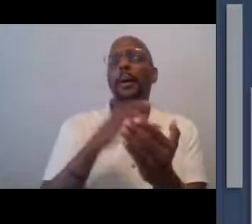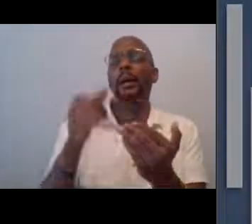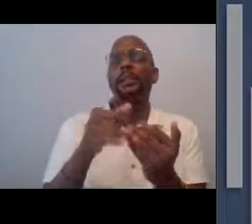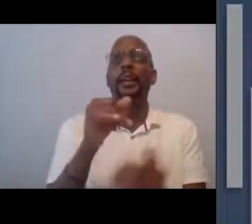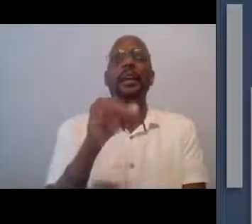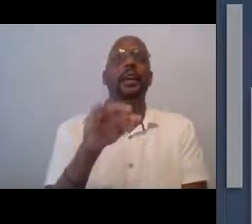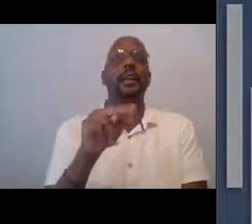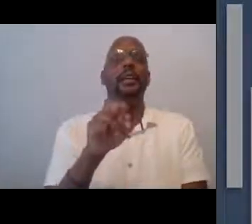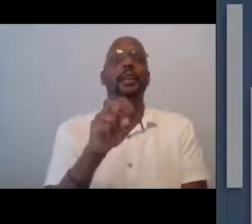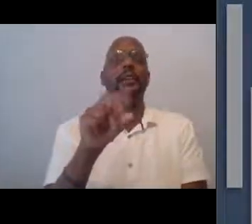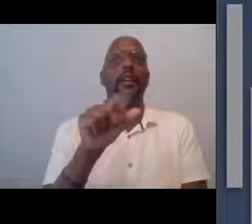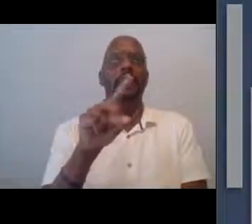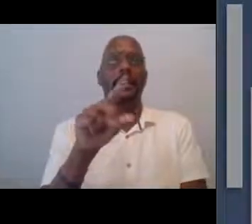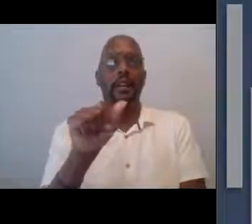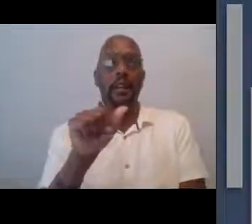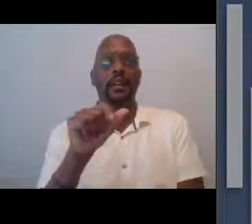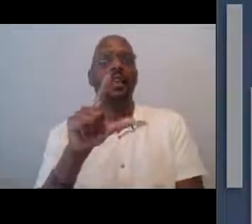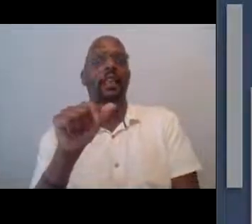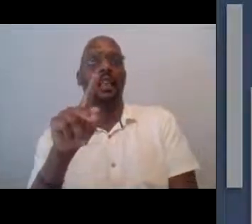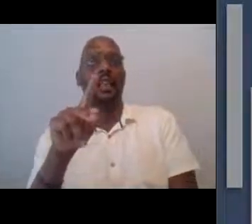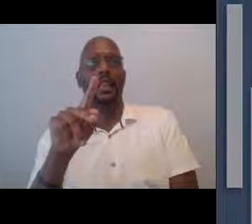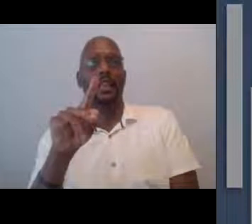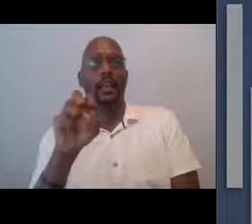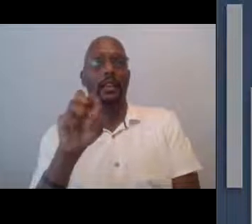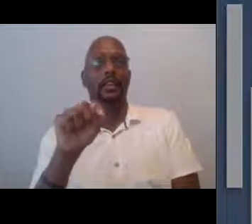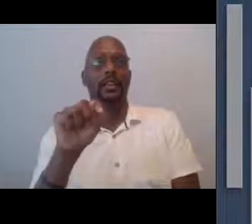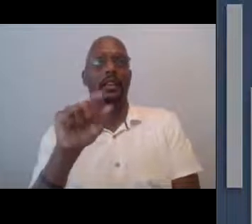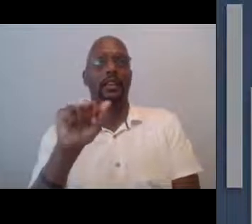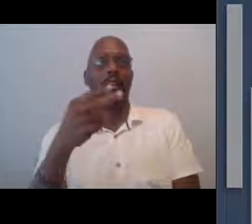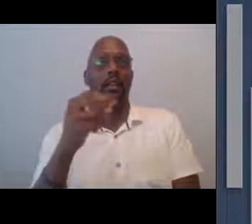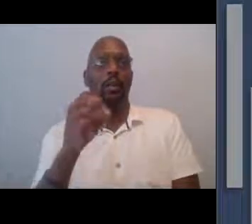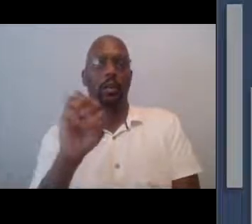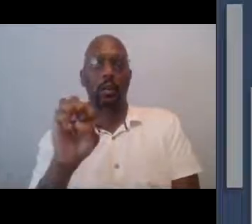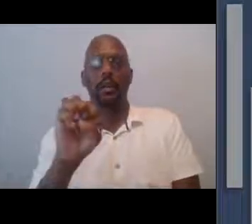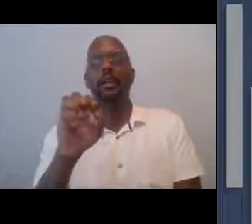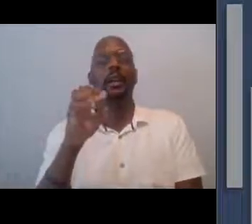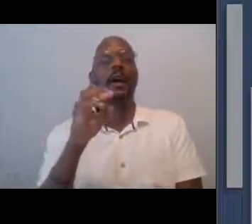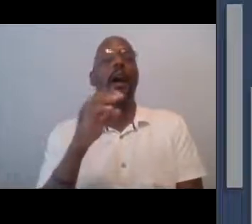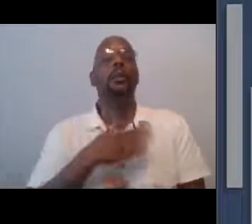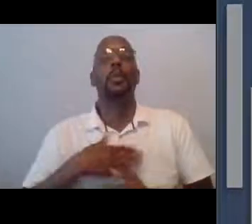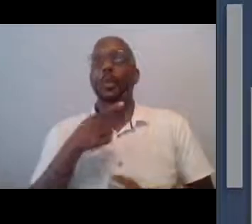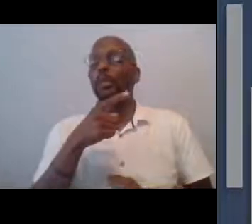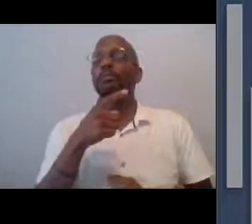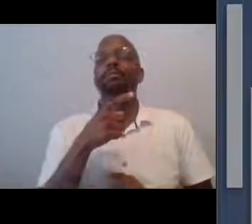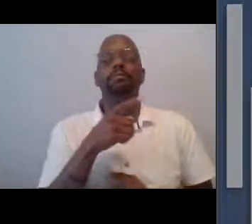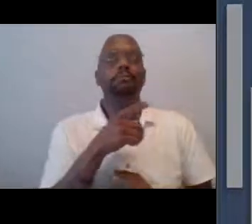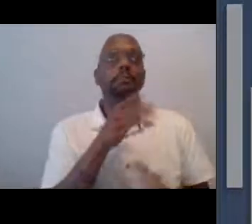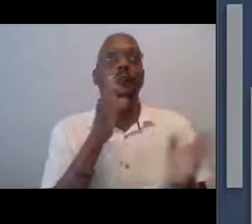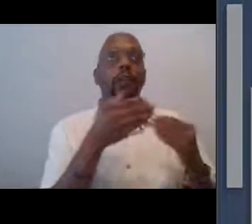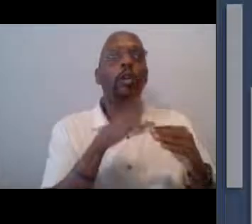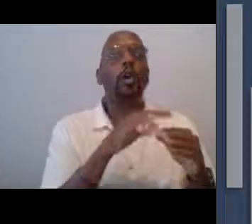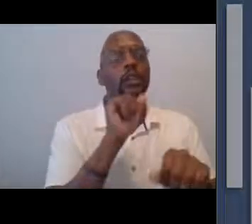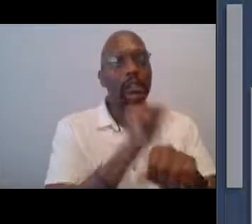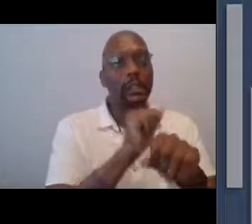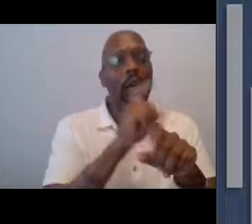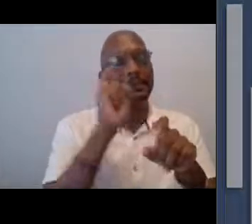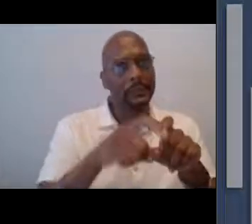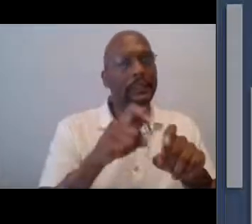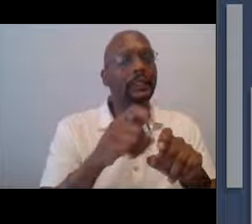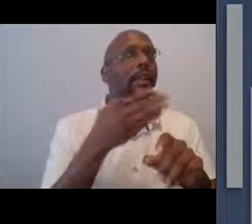in Lake Tahoe. I appreciate the fact that Caltrans is making this a priority. We talked about Caltrans fatalities